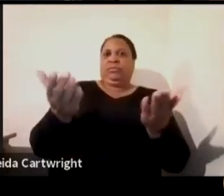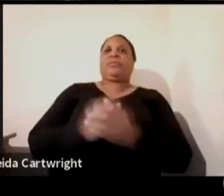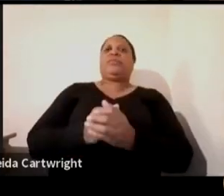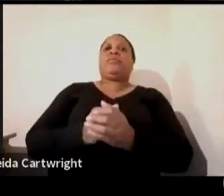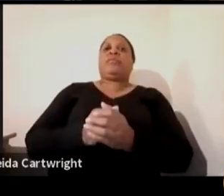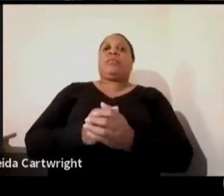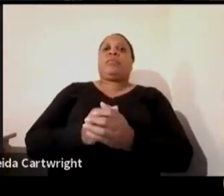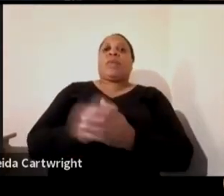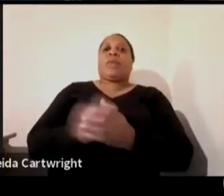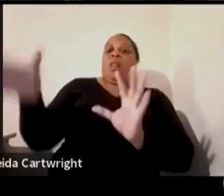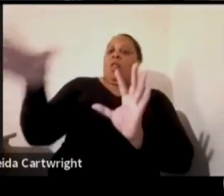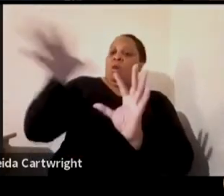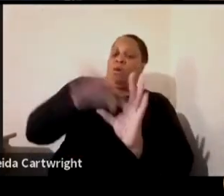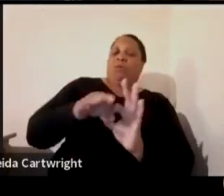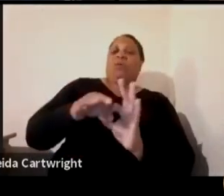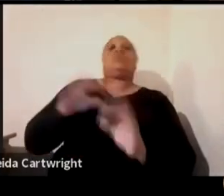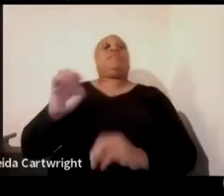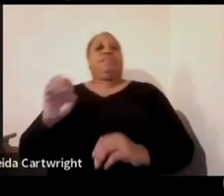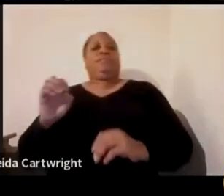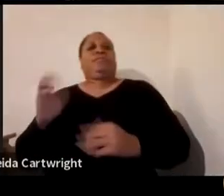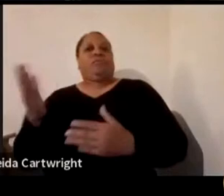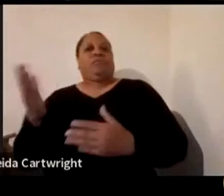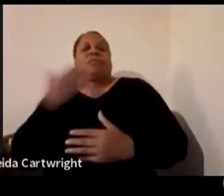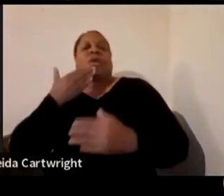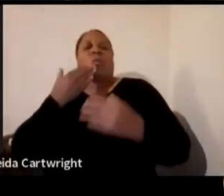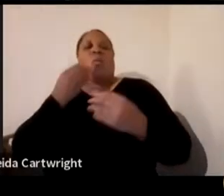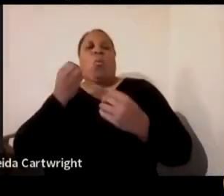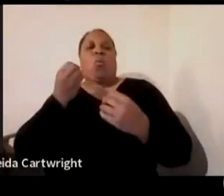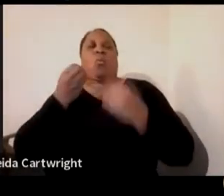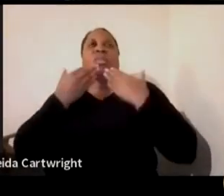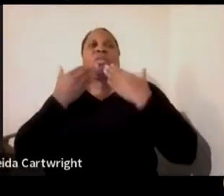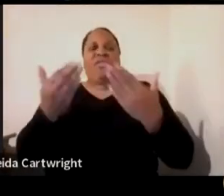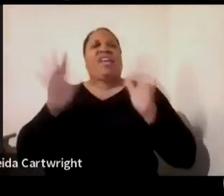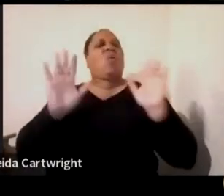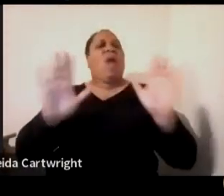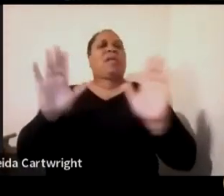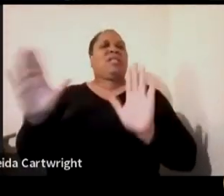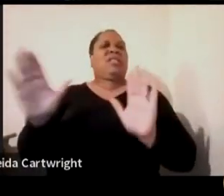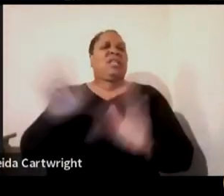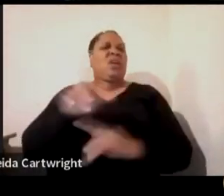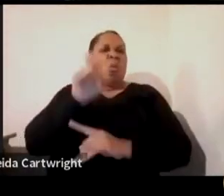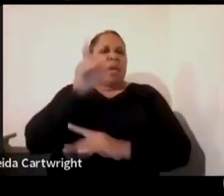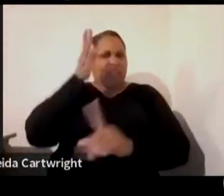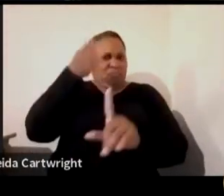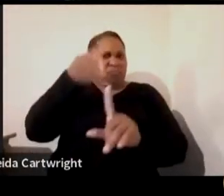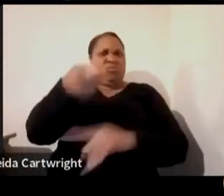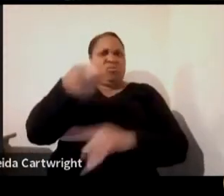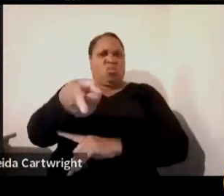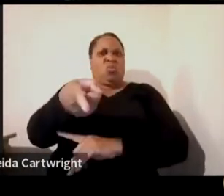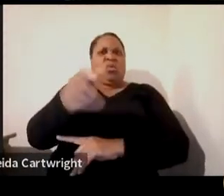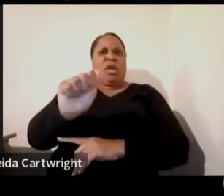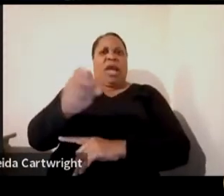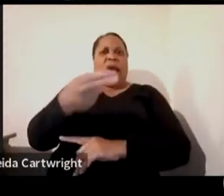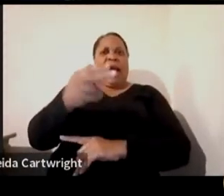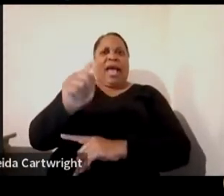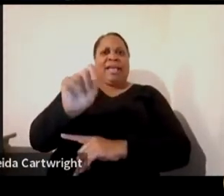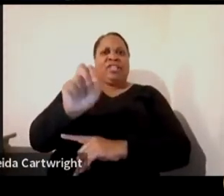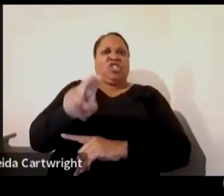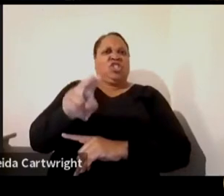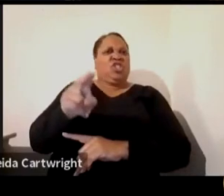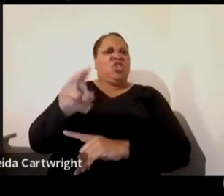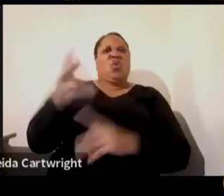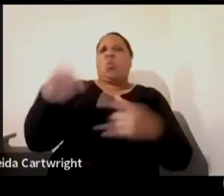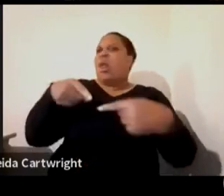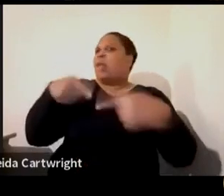so, Nurse Jackson, this question is for you. What are some of the side effects we can expect